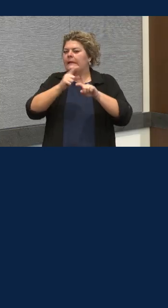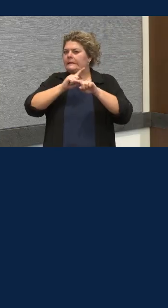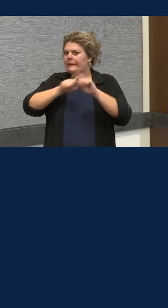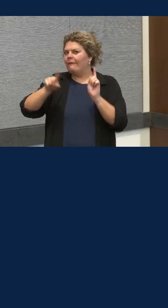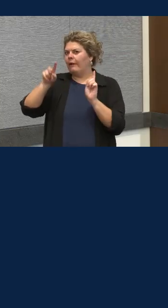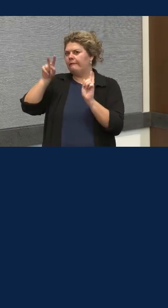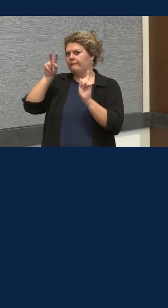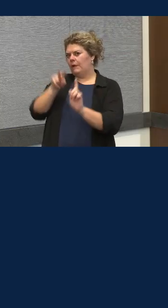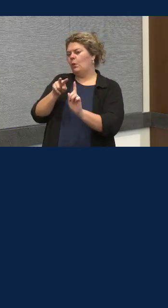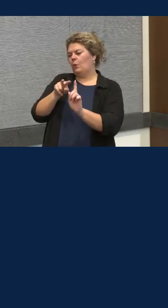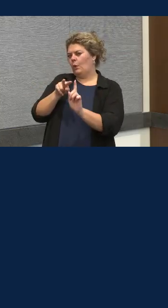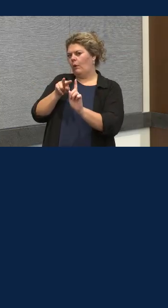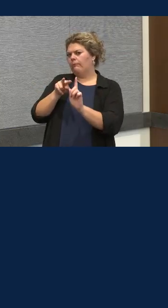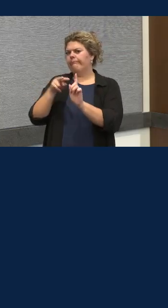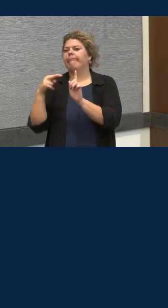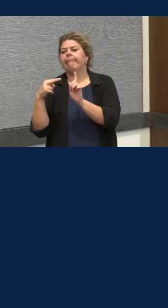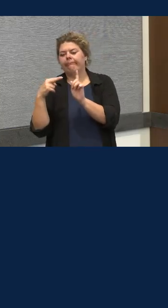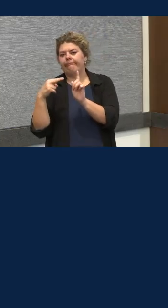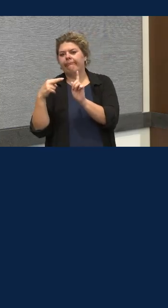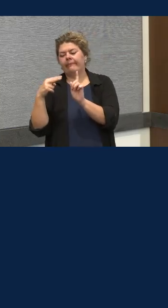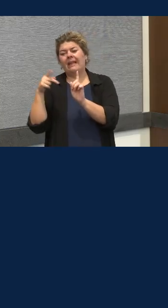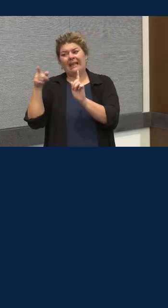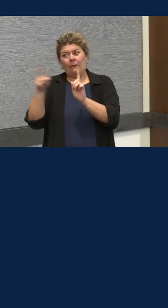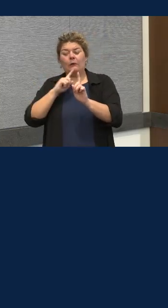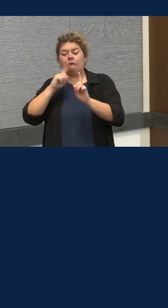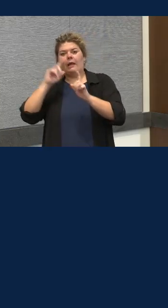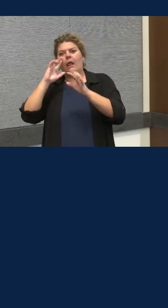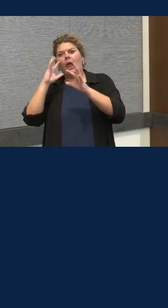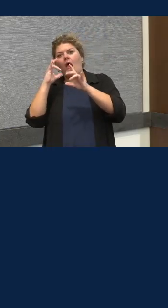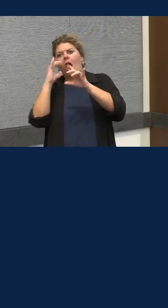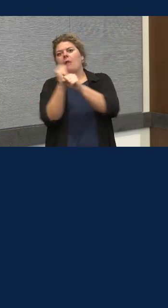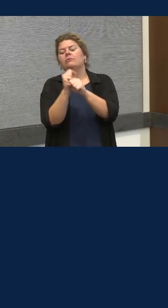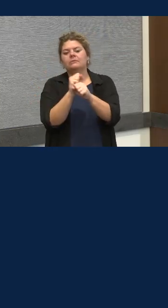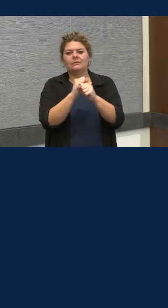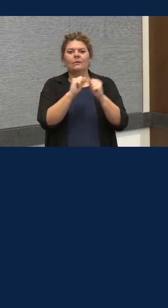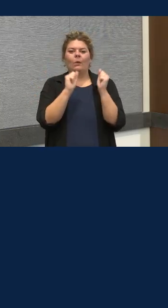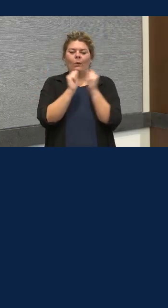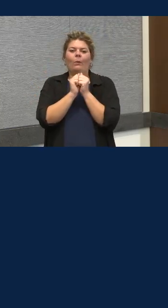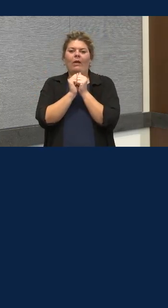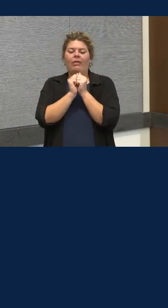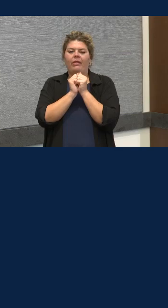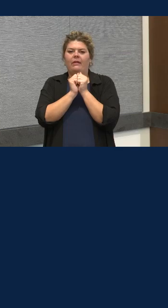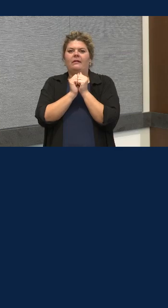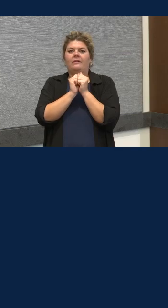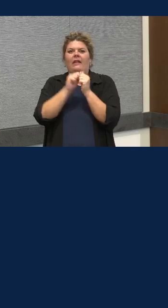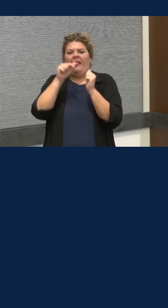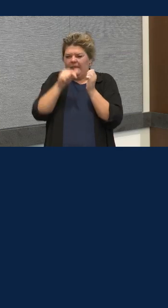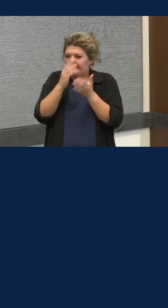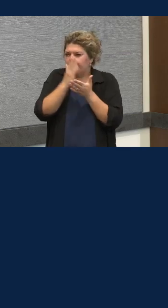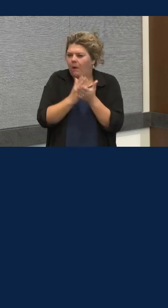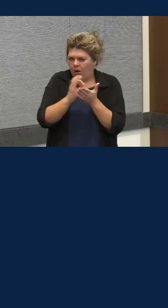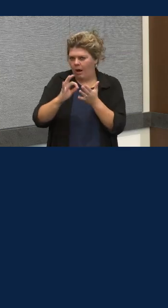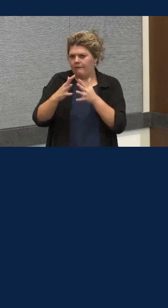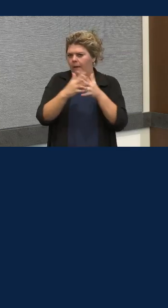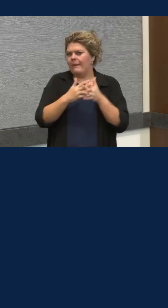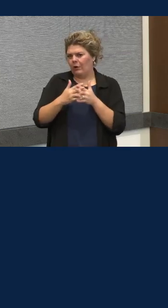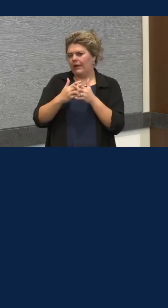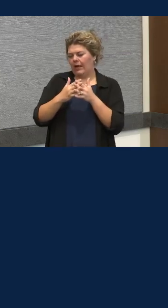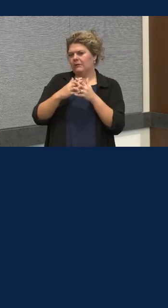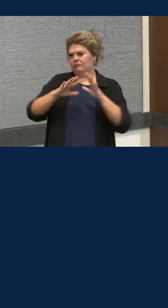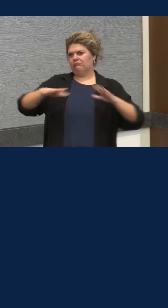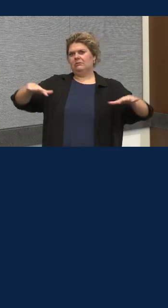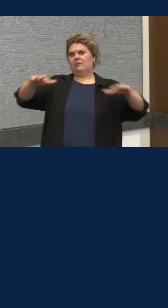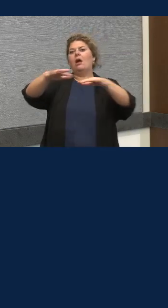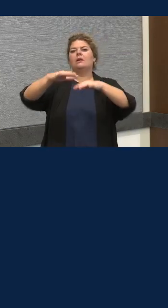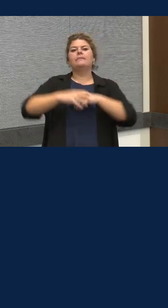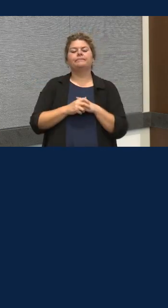because he was really interested and engaged with this element of American society.